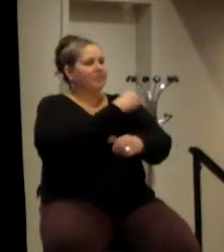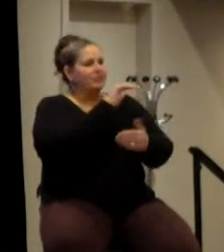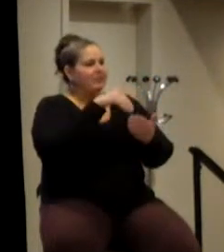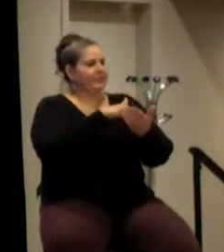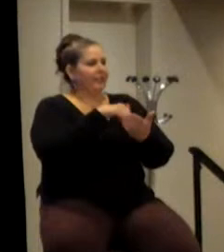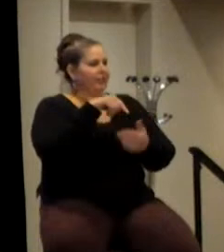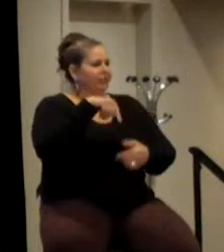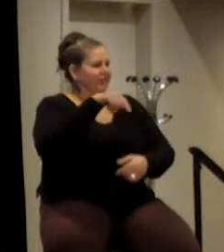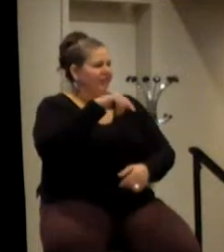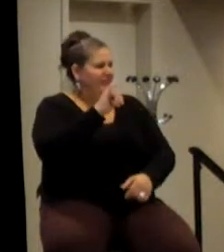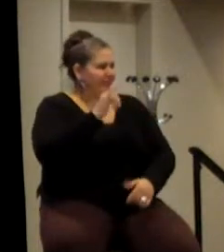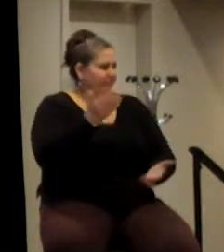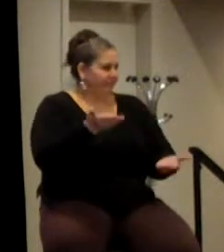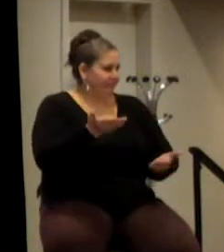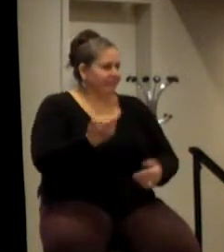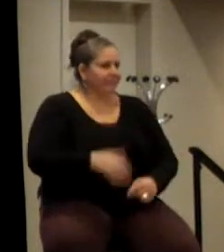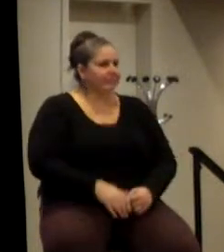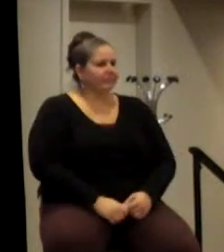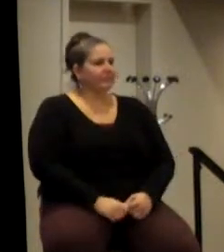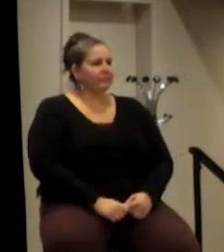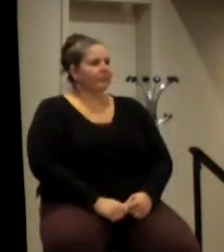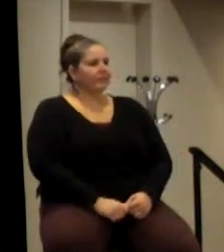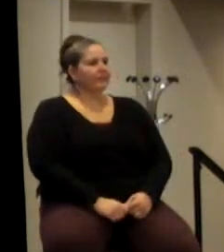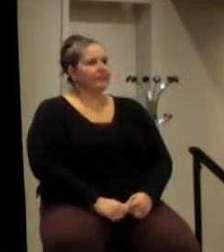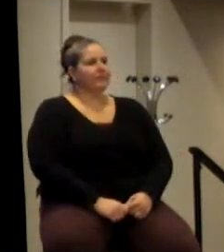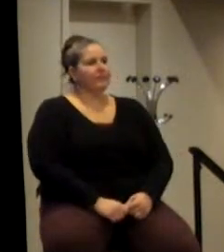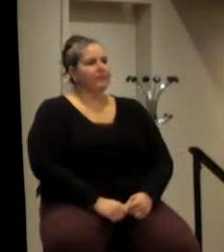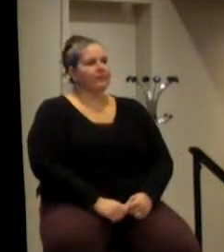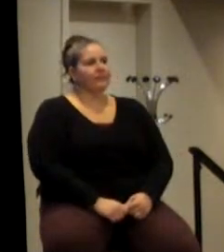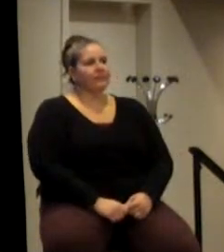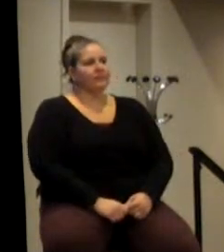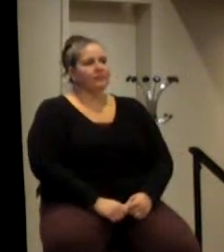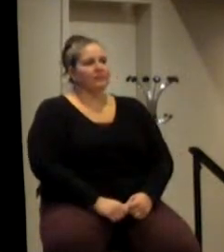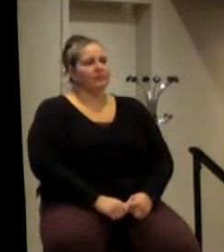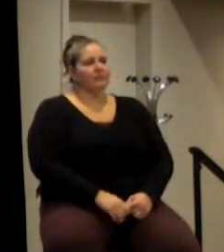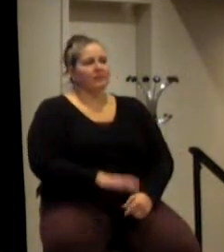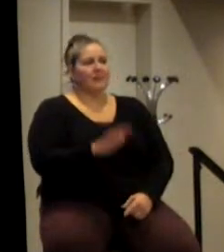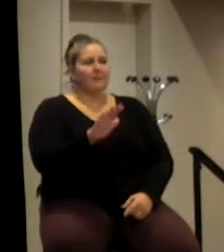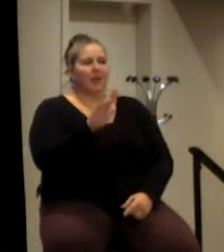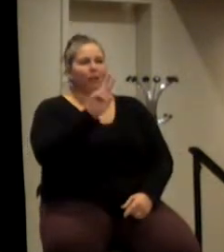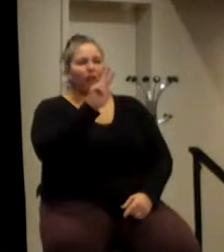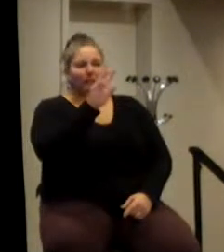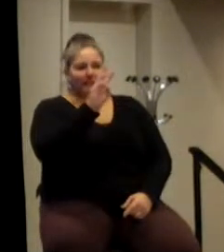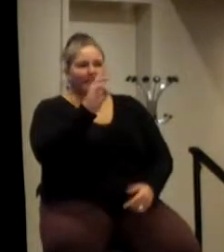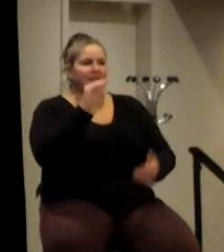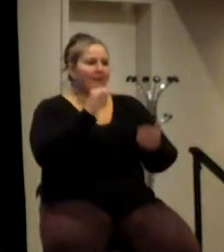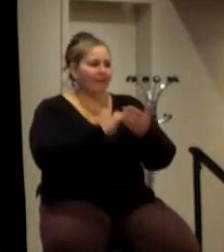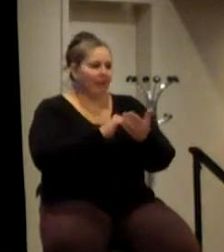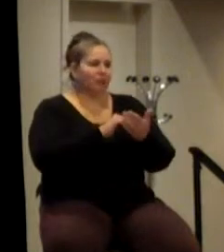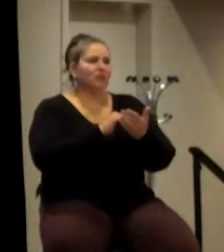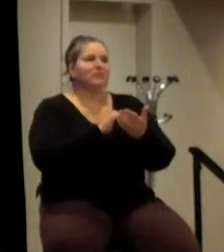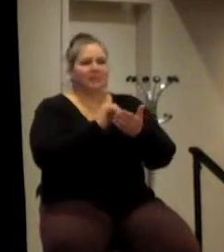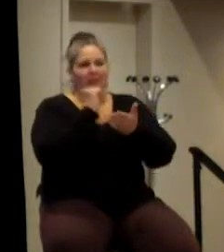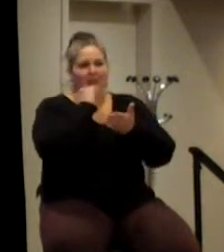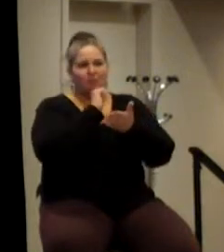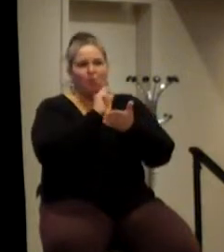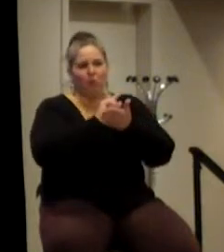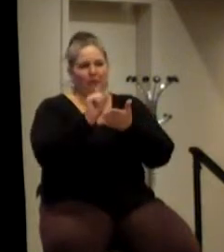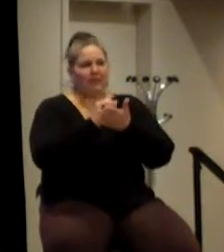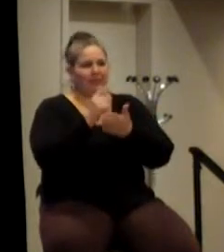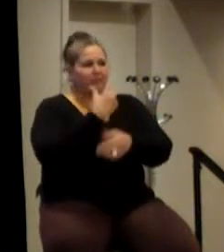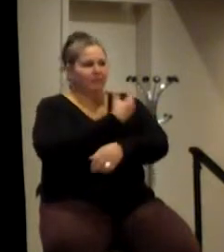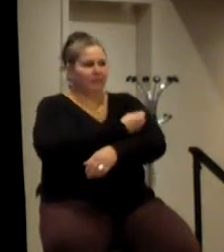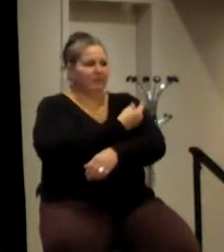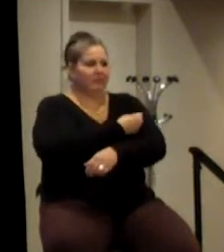want to do. We have the ability to probably do about 36,000 shots a week with the infrastructure that we have on hand. And so,